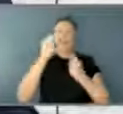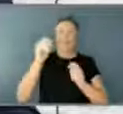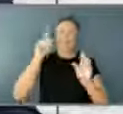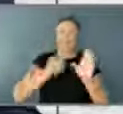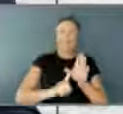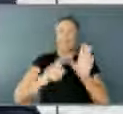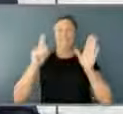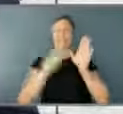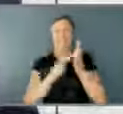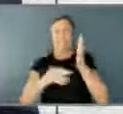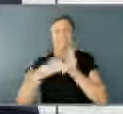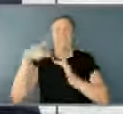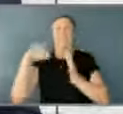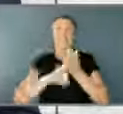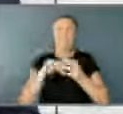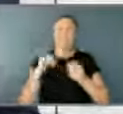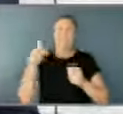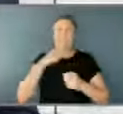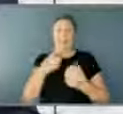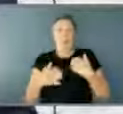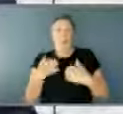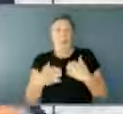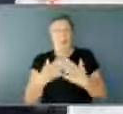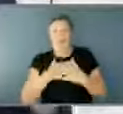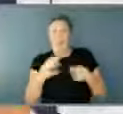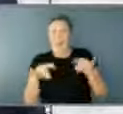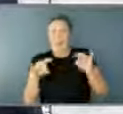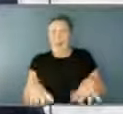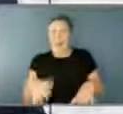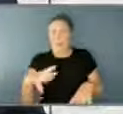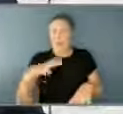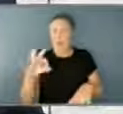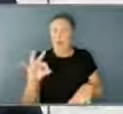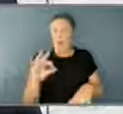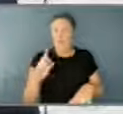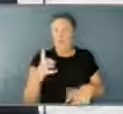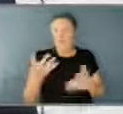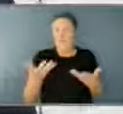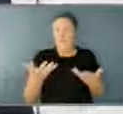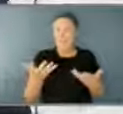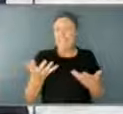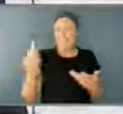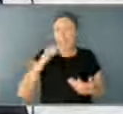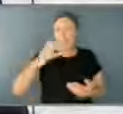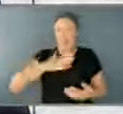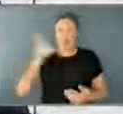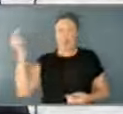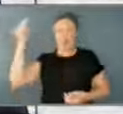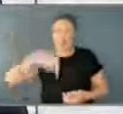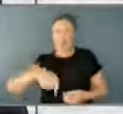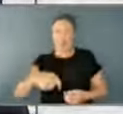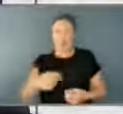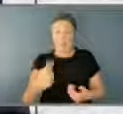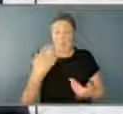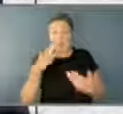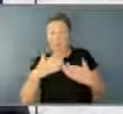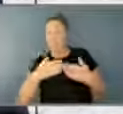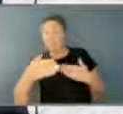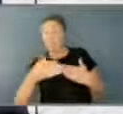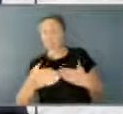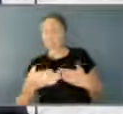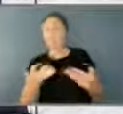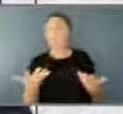place, but they would very much like to be in Australia at some point, and we'll see how that progresses.